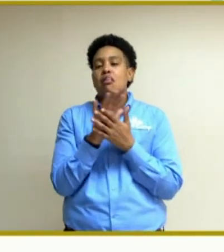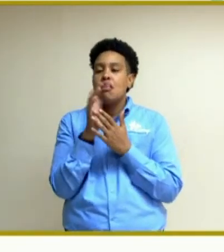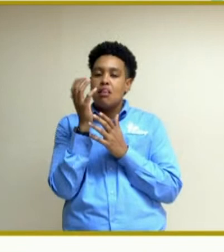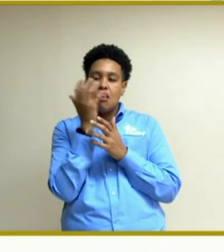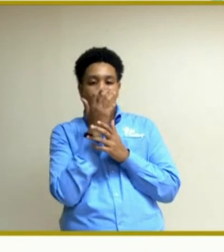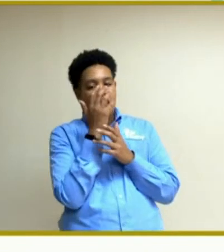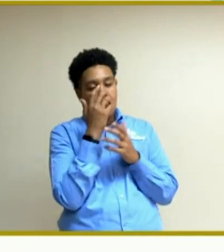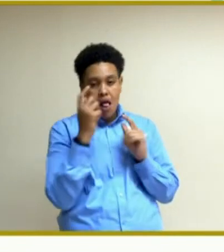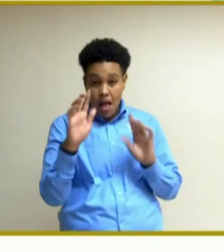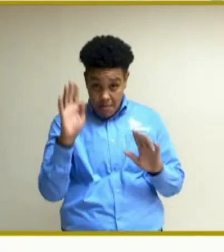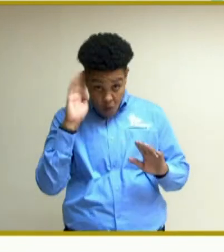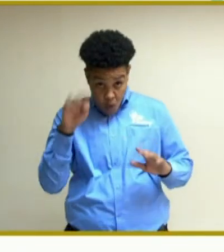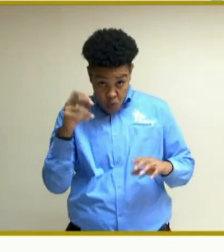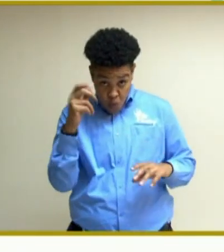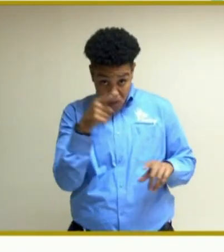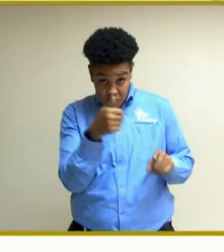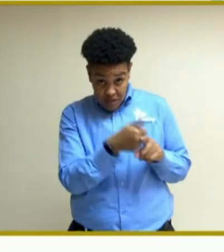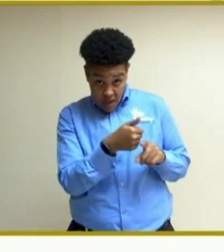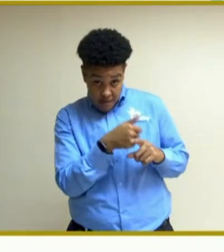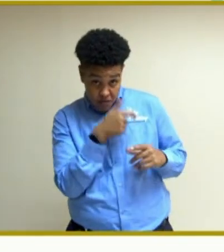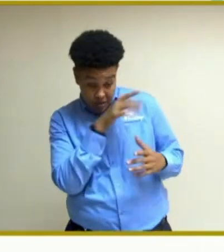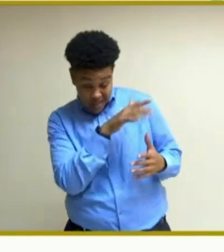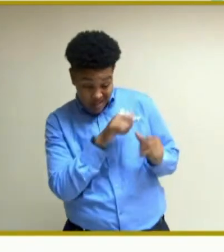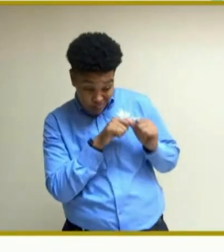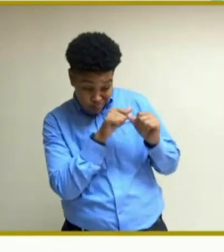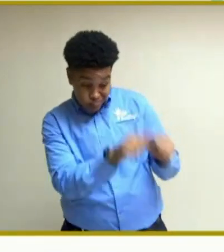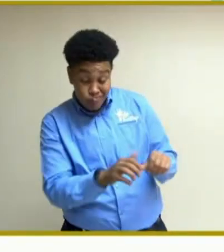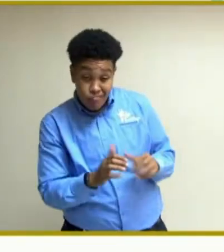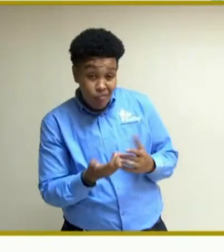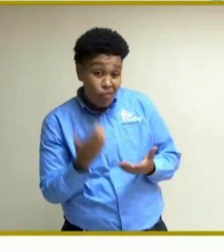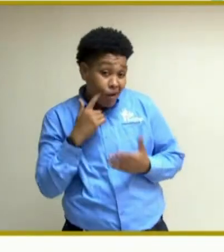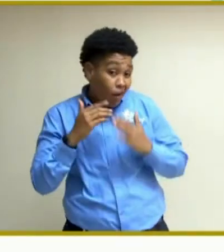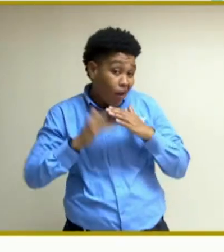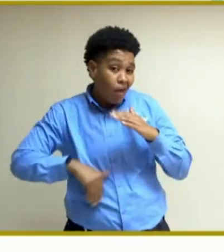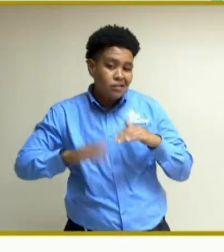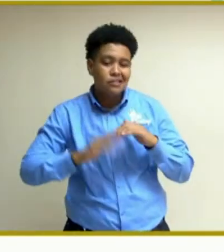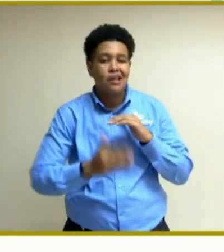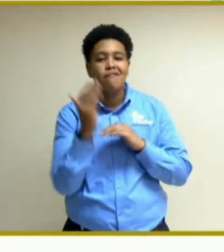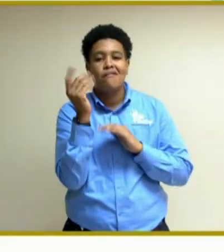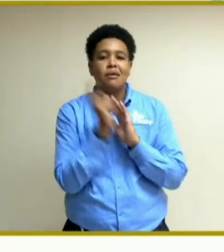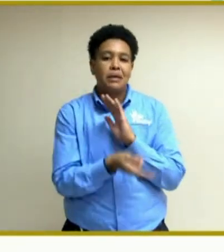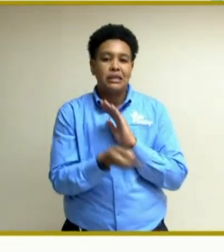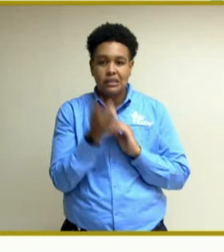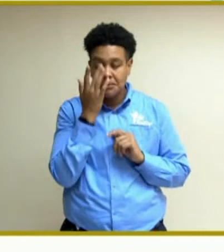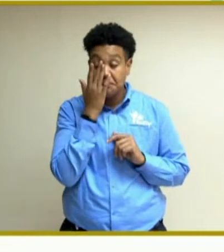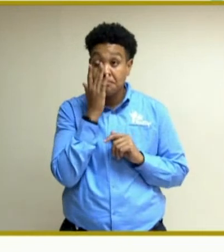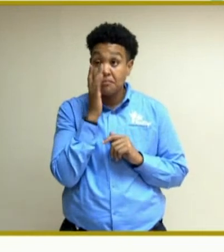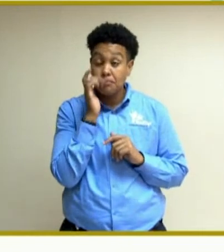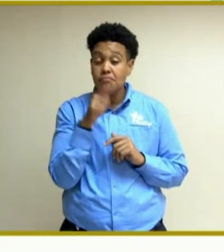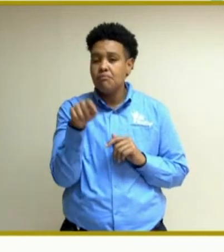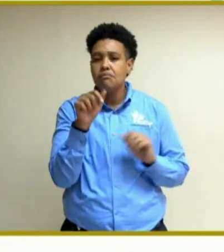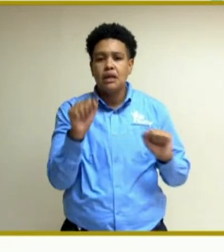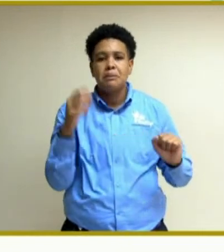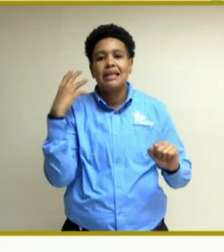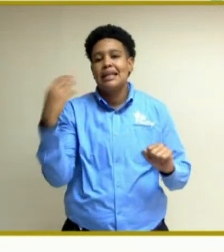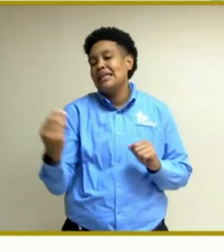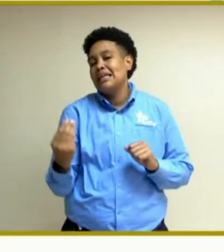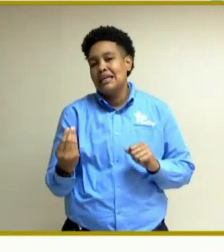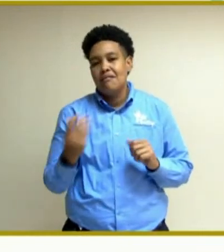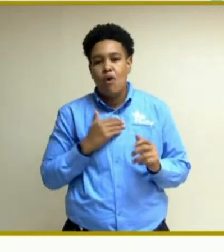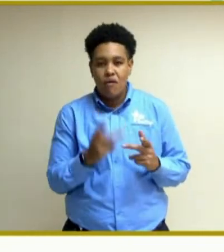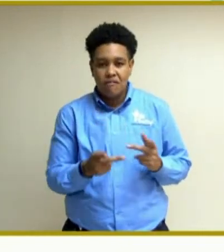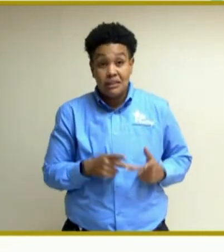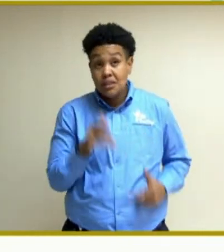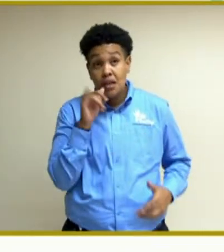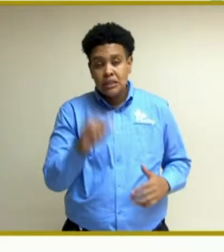of our 12 patients, their condition lasted less than 15 minutes, and they were able to leave our